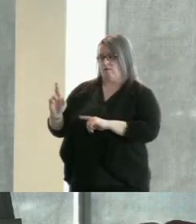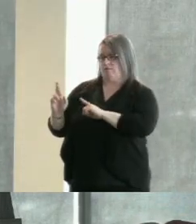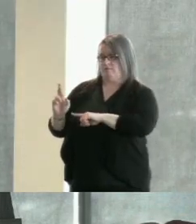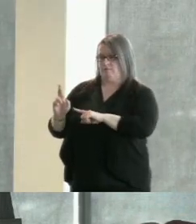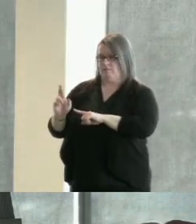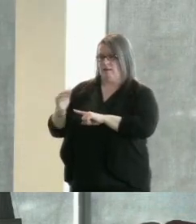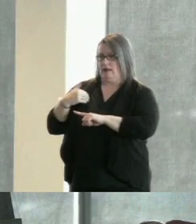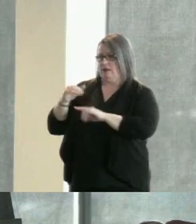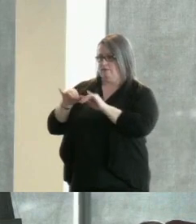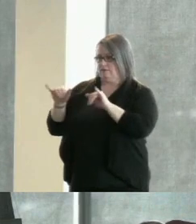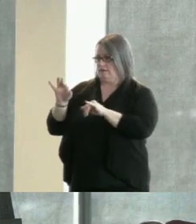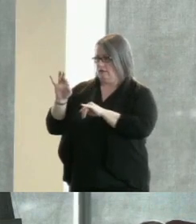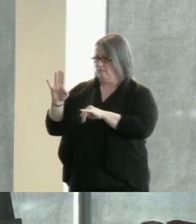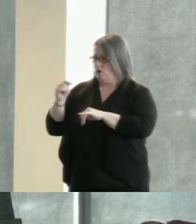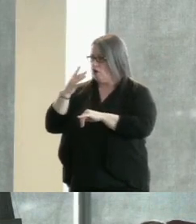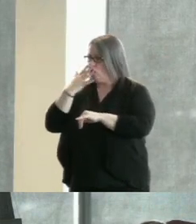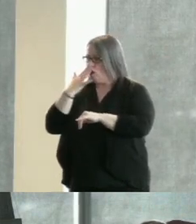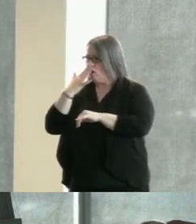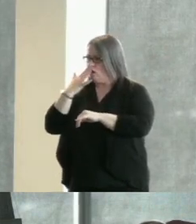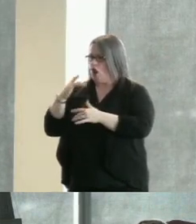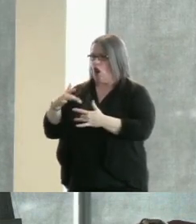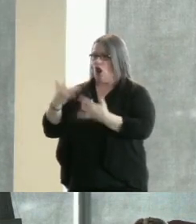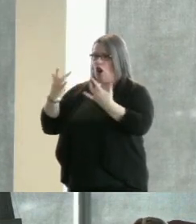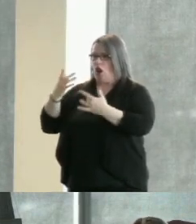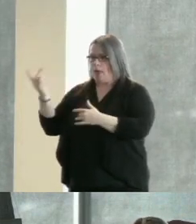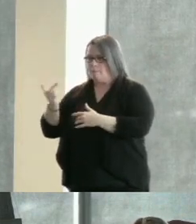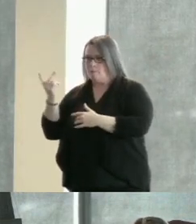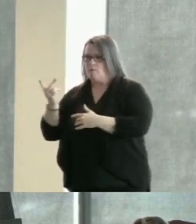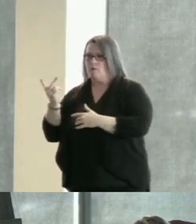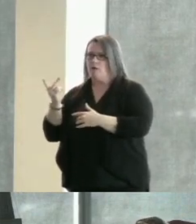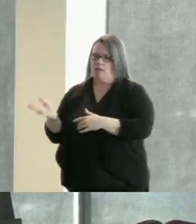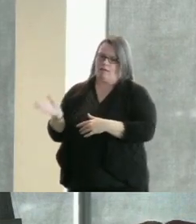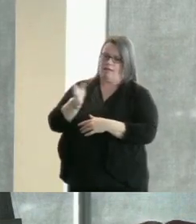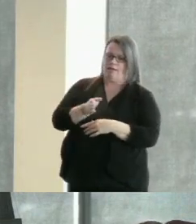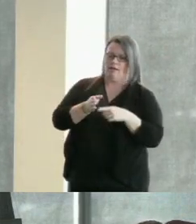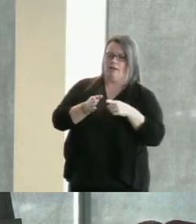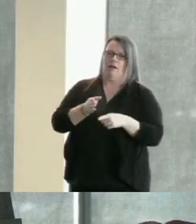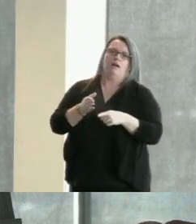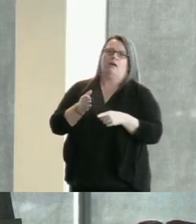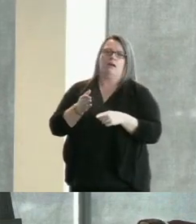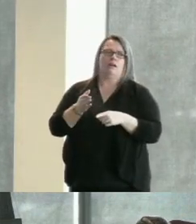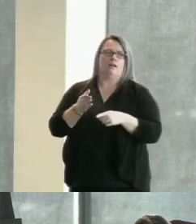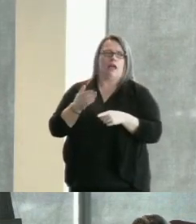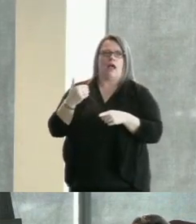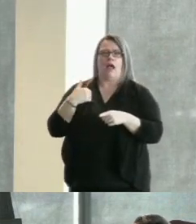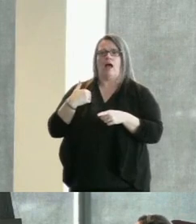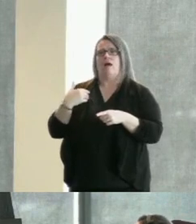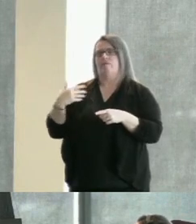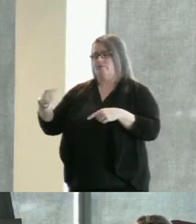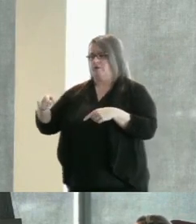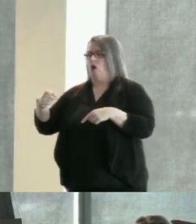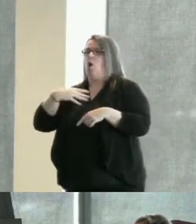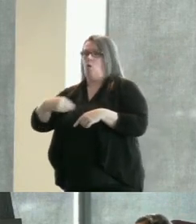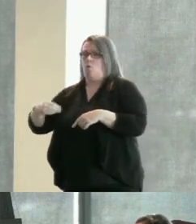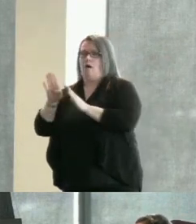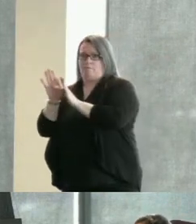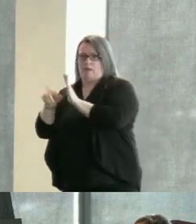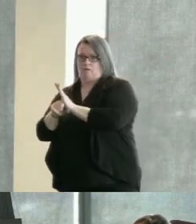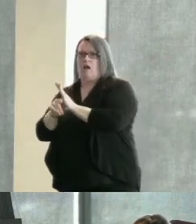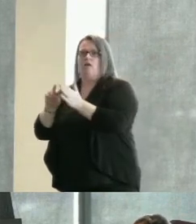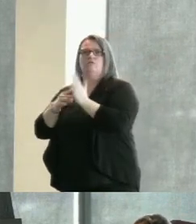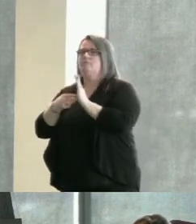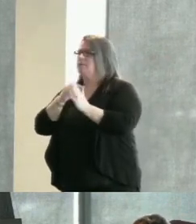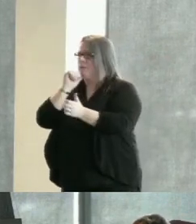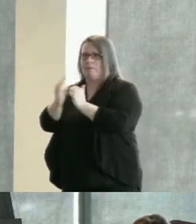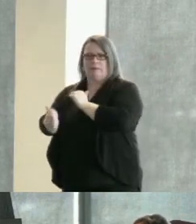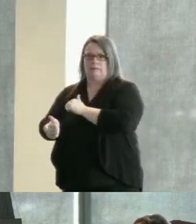same font color of a white purple, but this time it's on a white background. So that tells you that it didn't